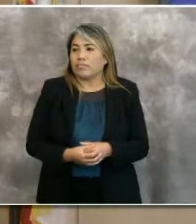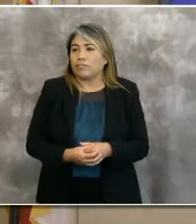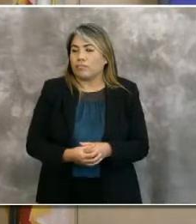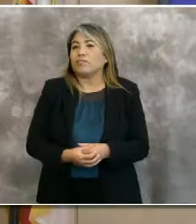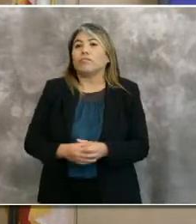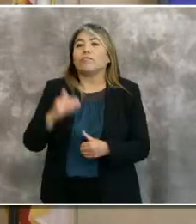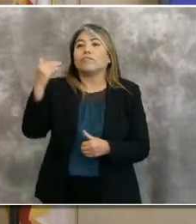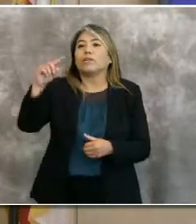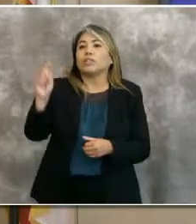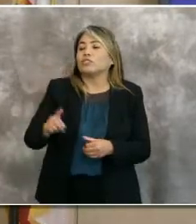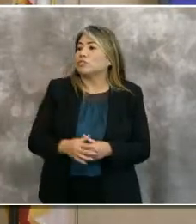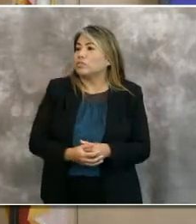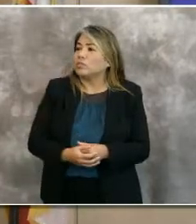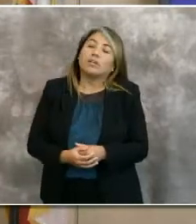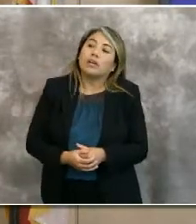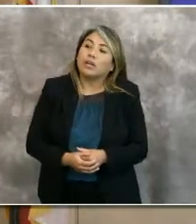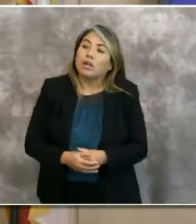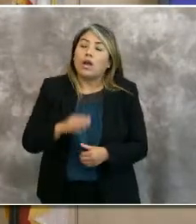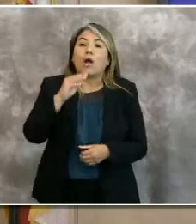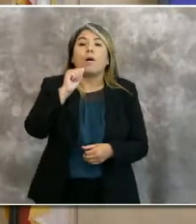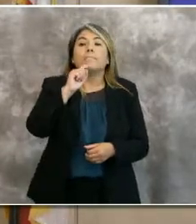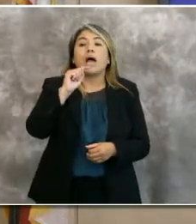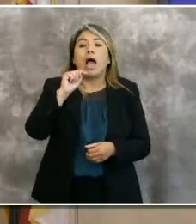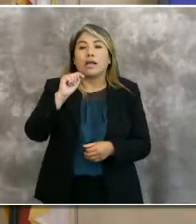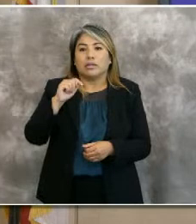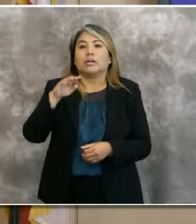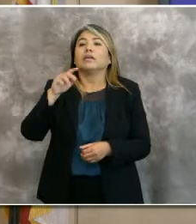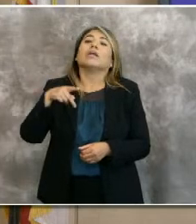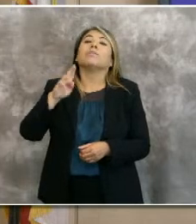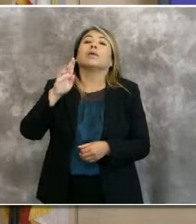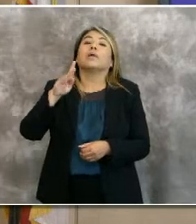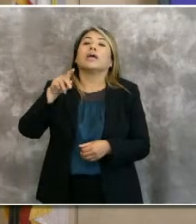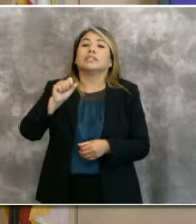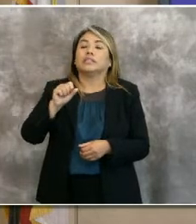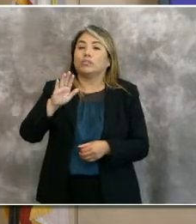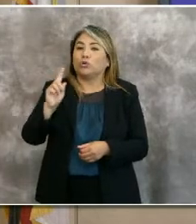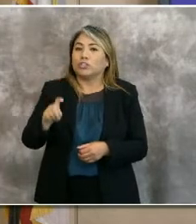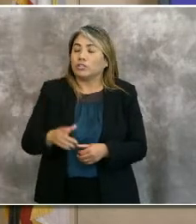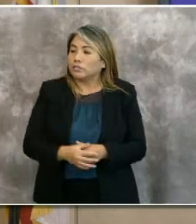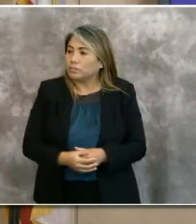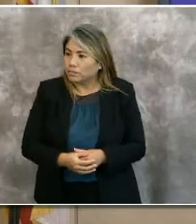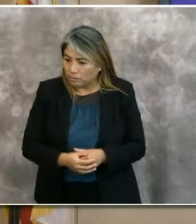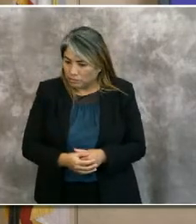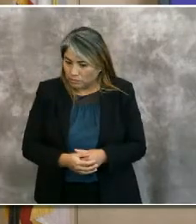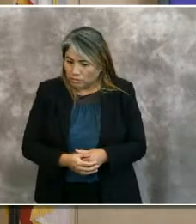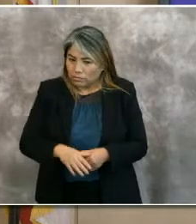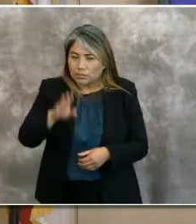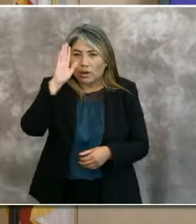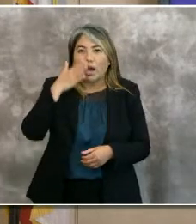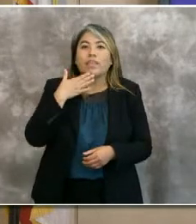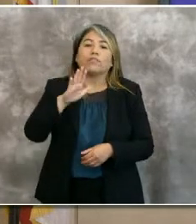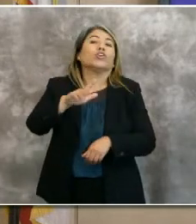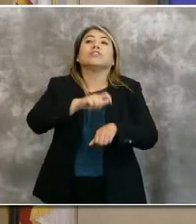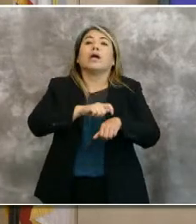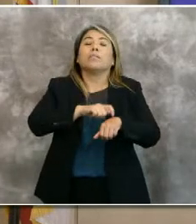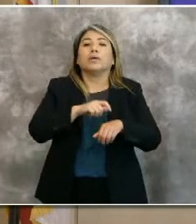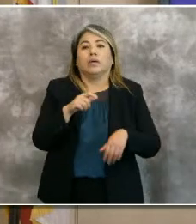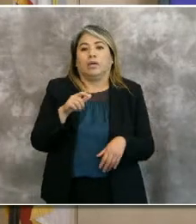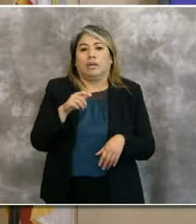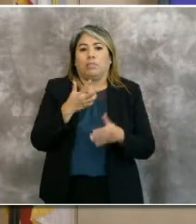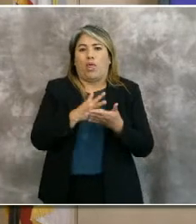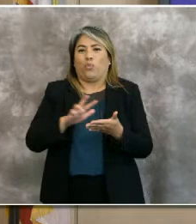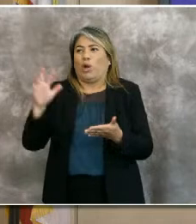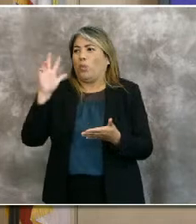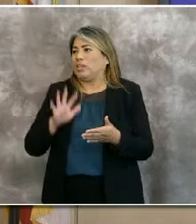Okay, next question. Matt Hoffman, KPBS, please state your question. Hi, thanks for your time. About 3 weeks